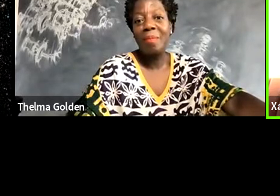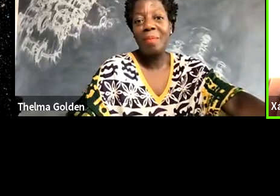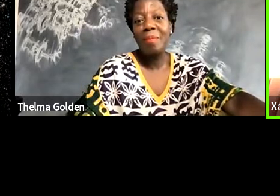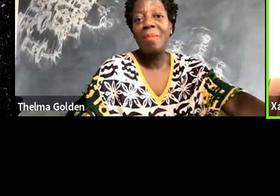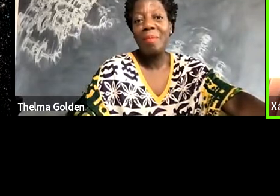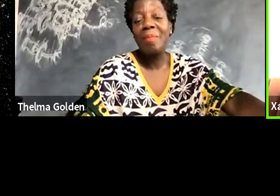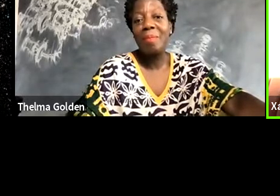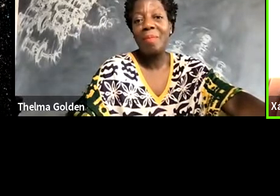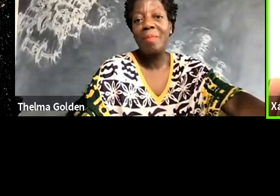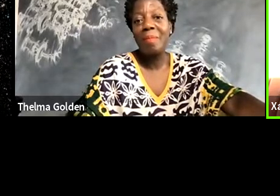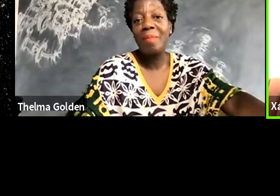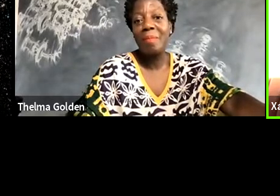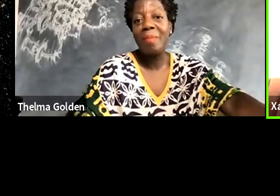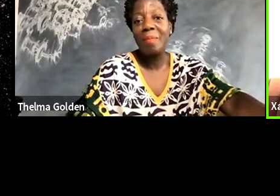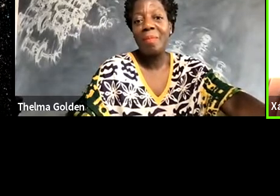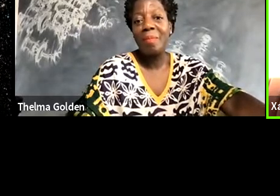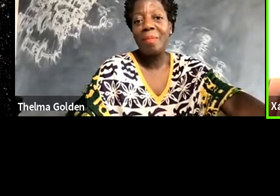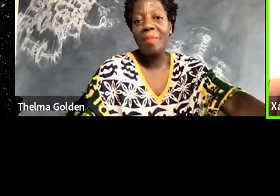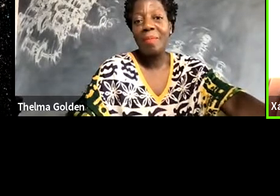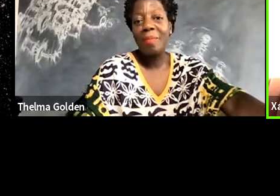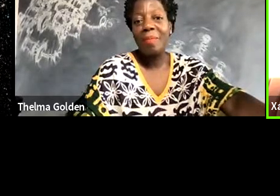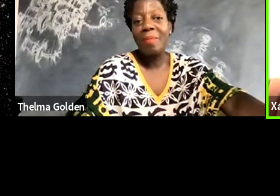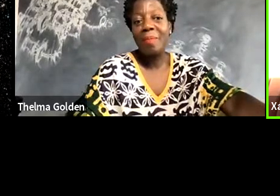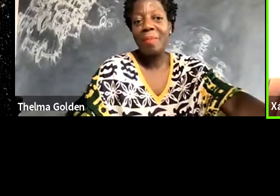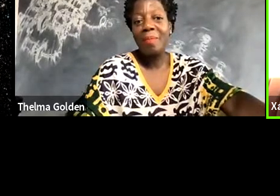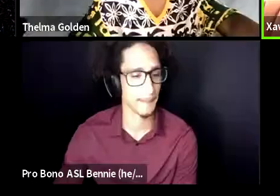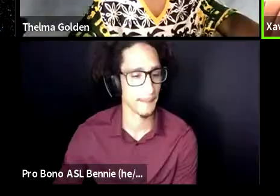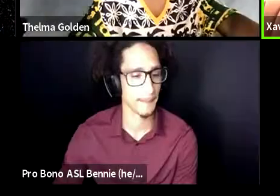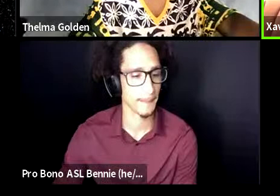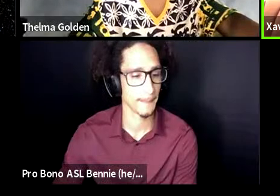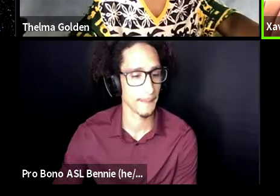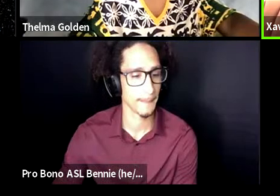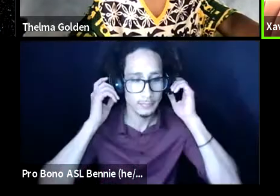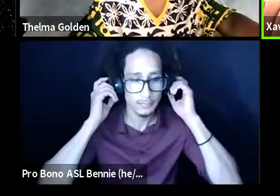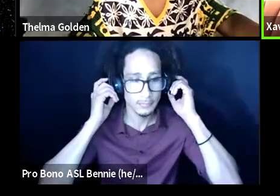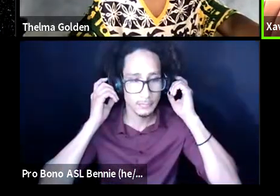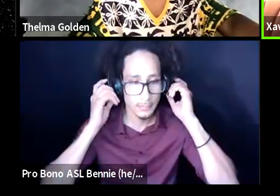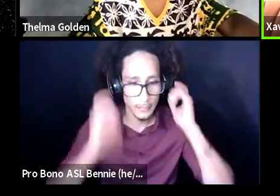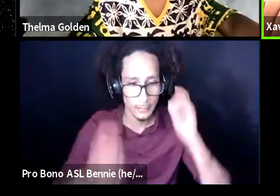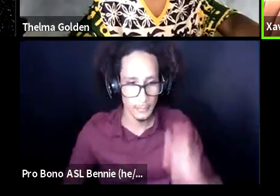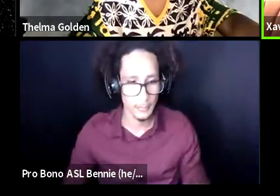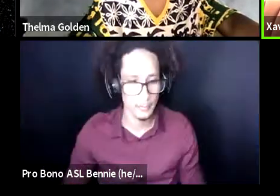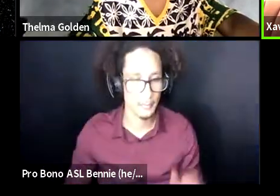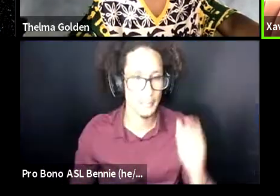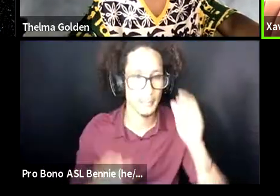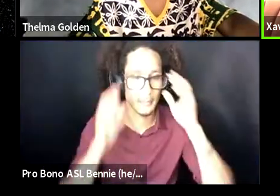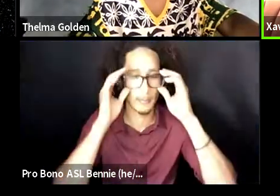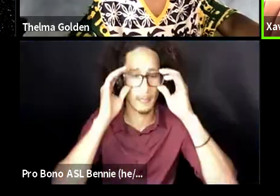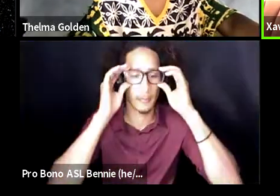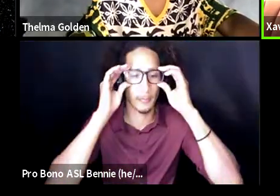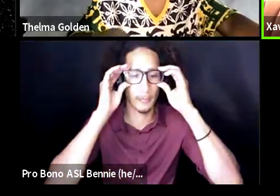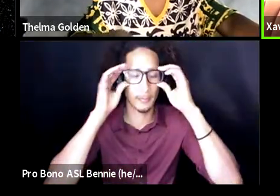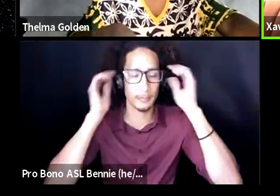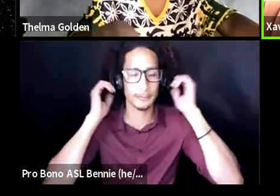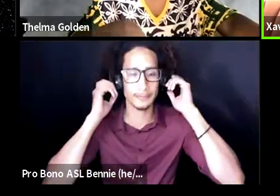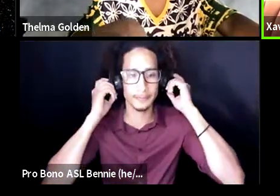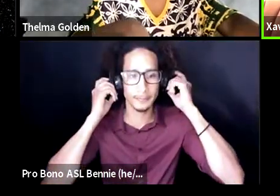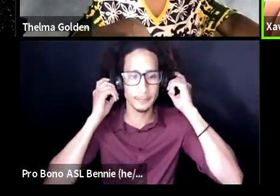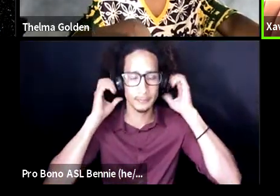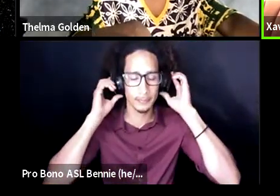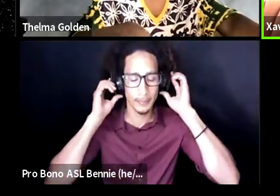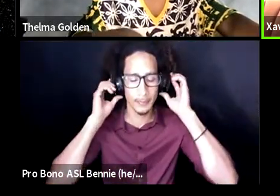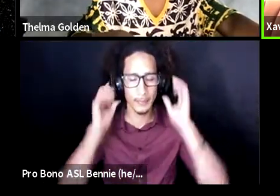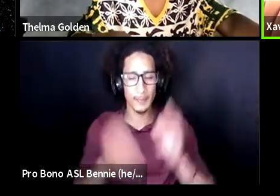and Raquel and all the support. Like none of us are just singular artists out here building the thing. You